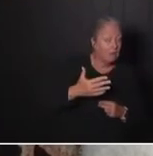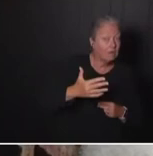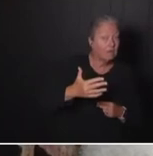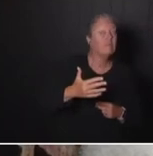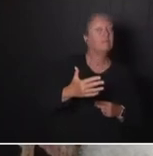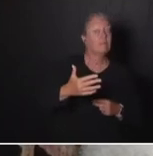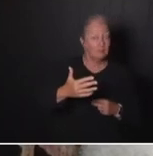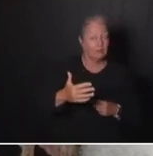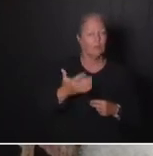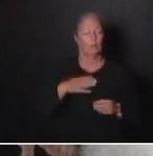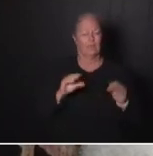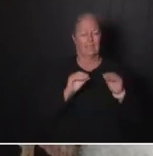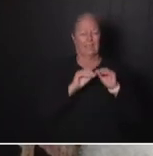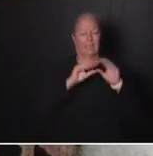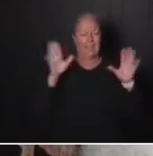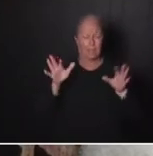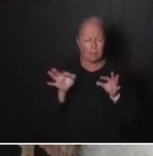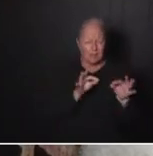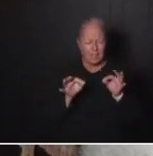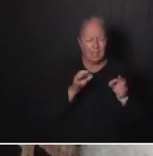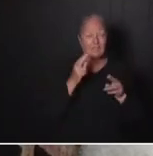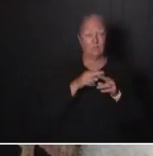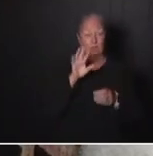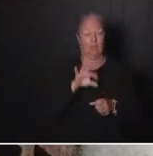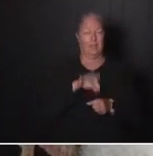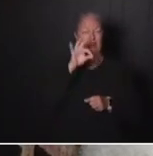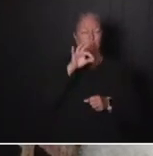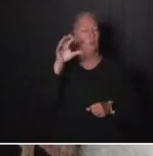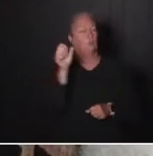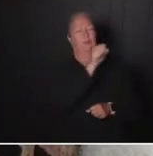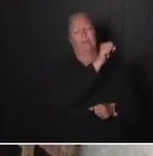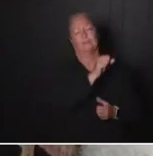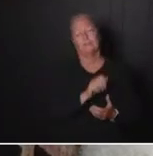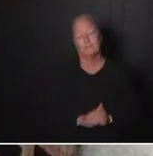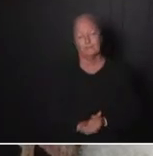the clear strategy for an election victory.